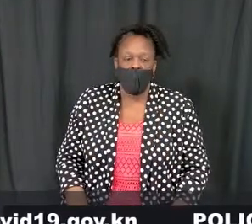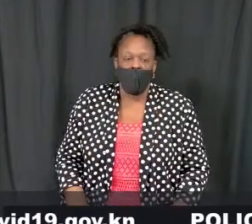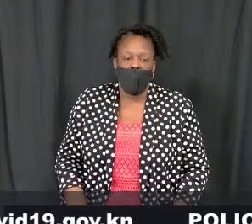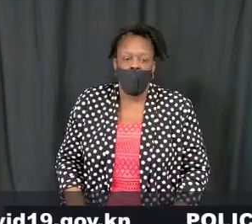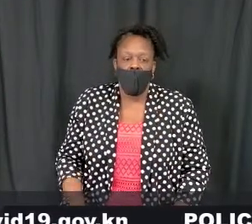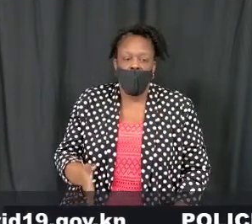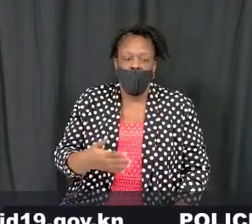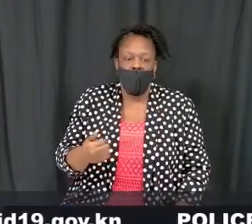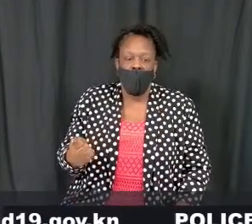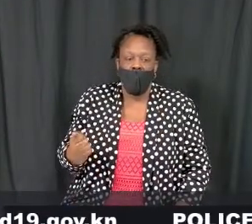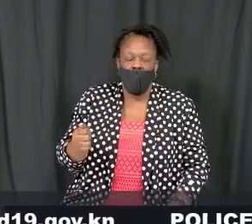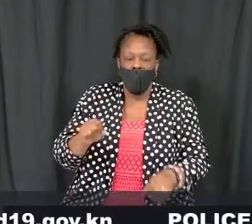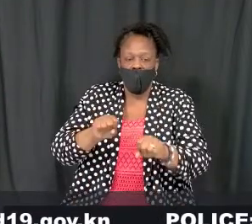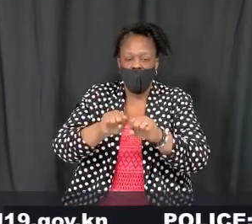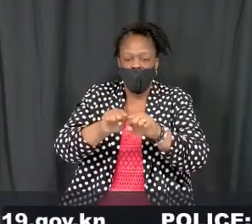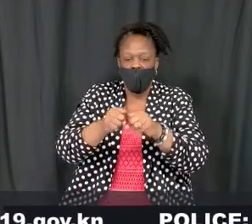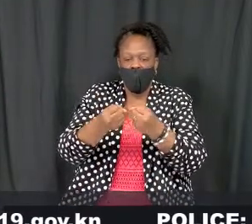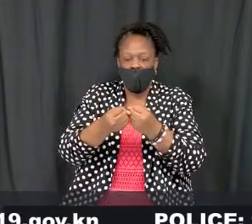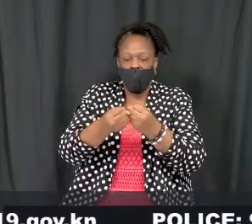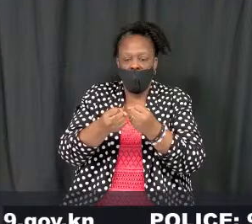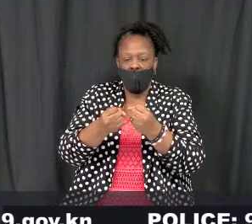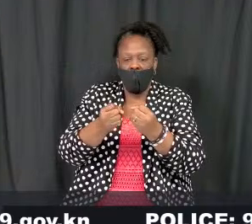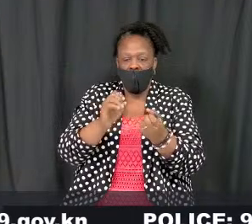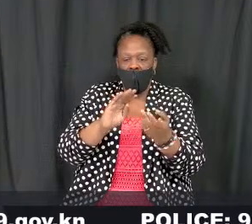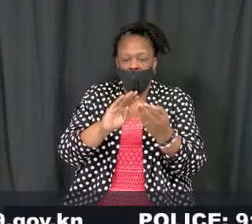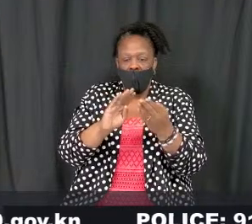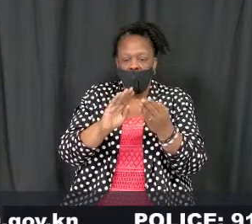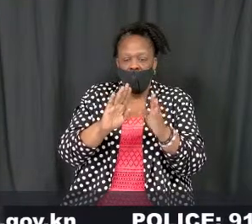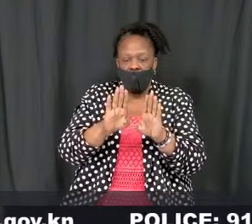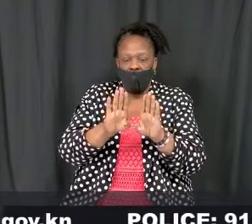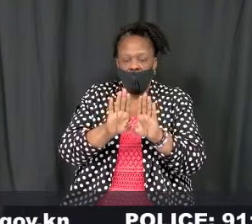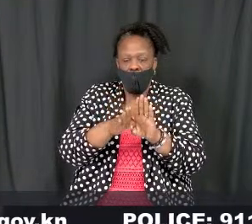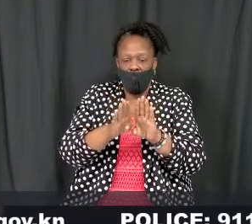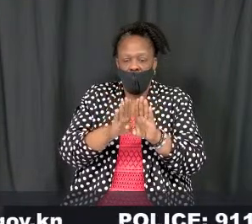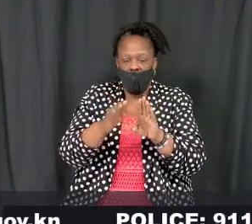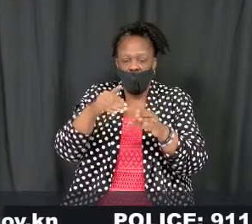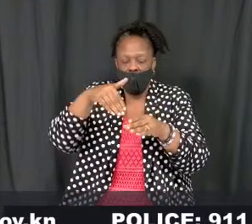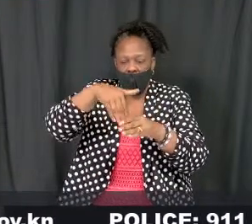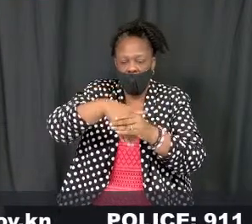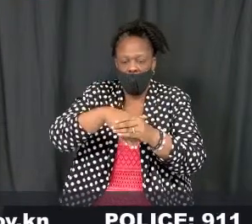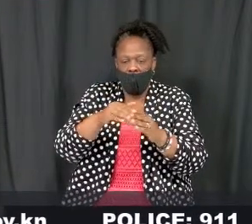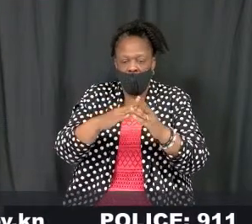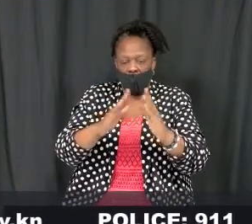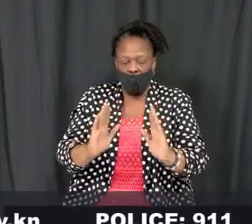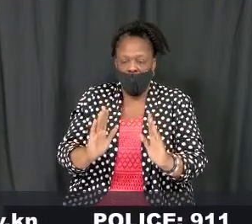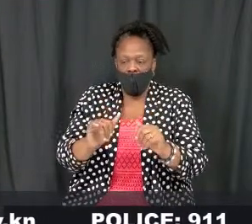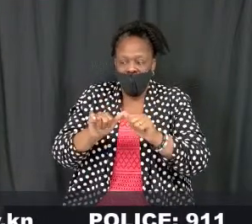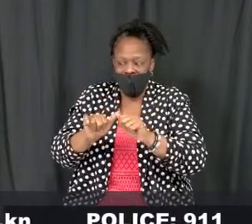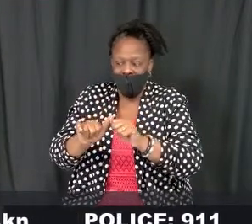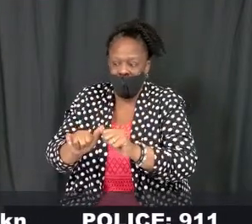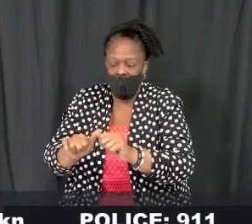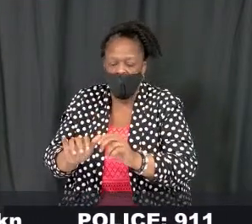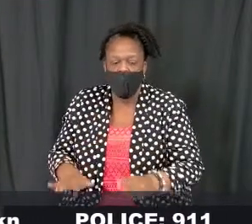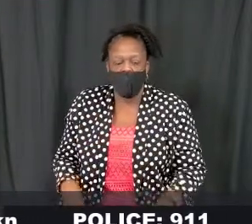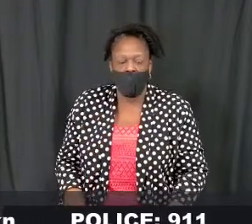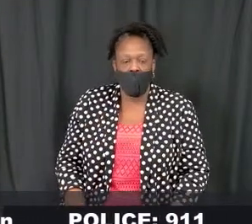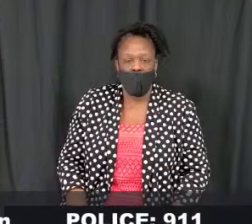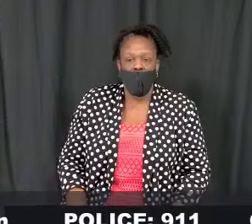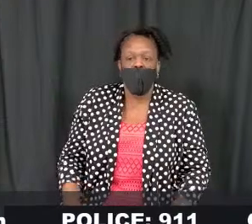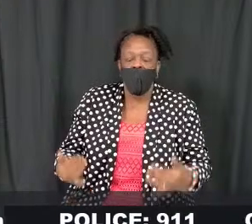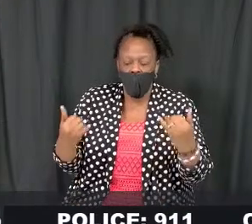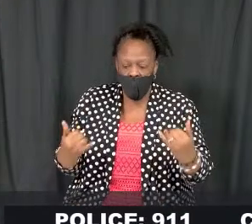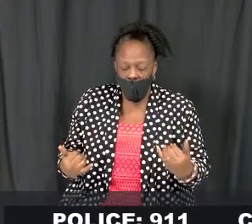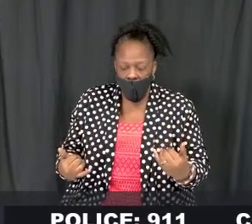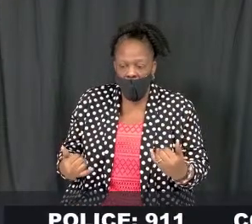in, and so there was no one living at the premises. The investigation is still ongoing, and